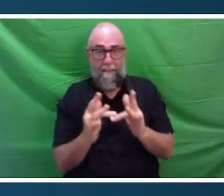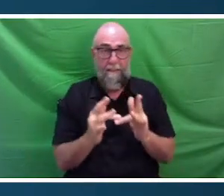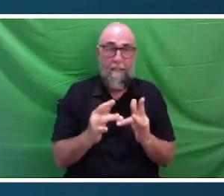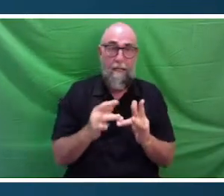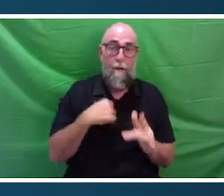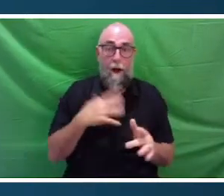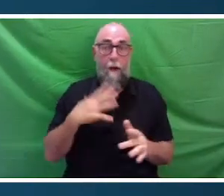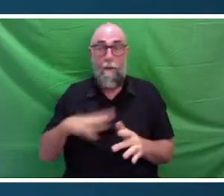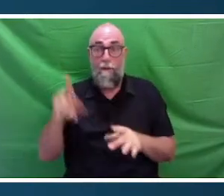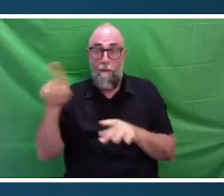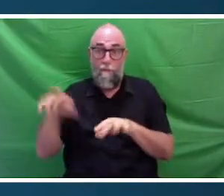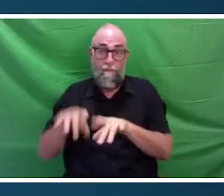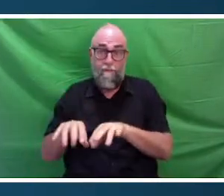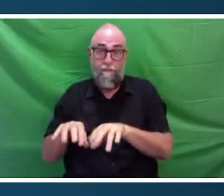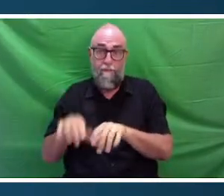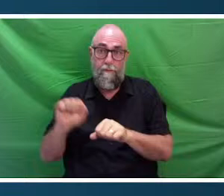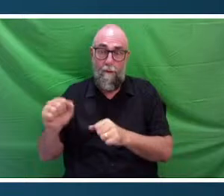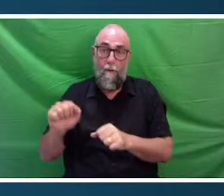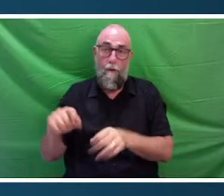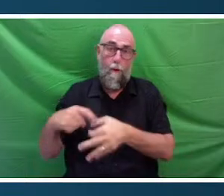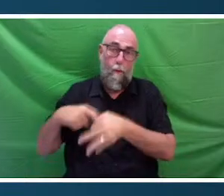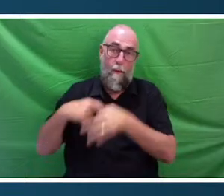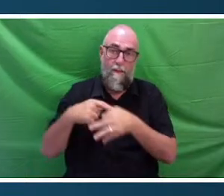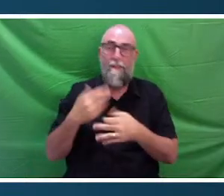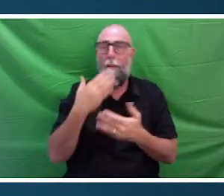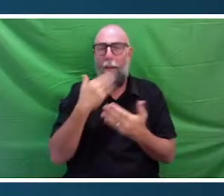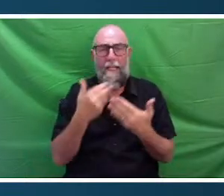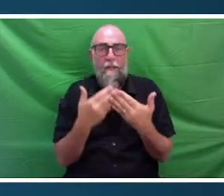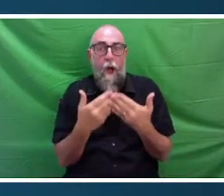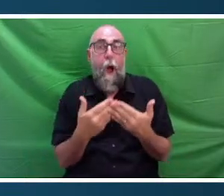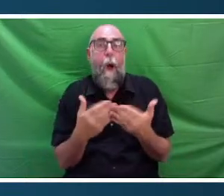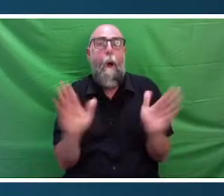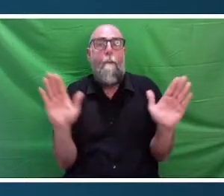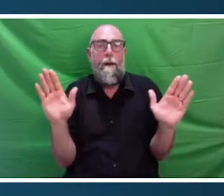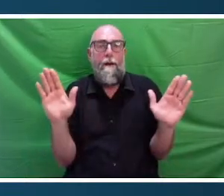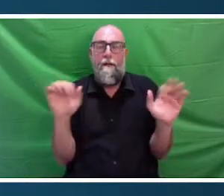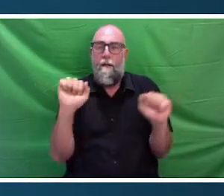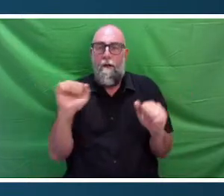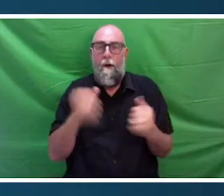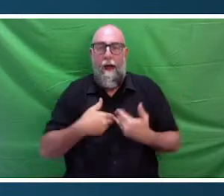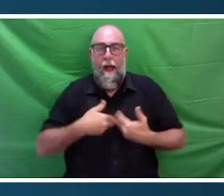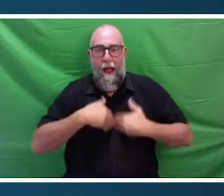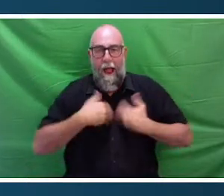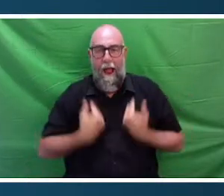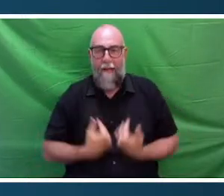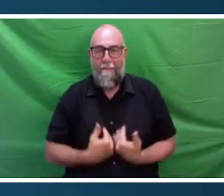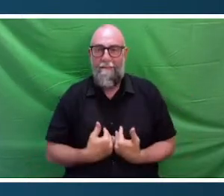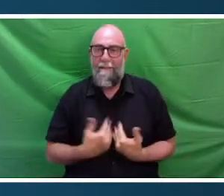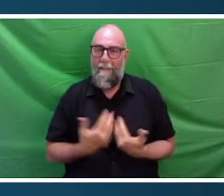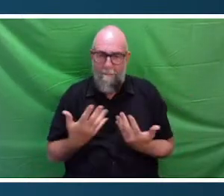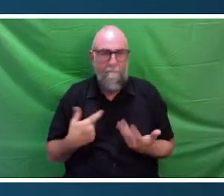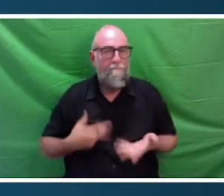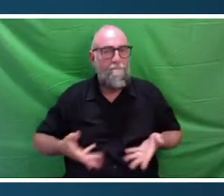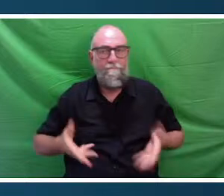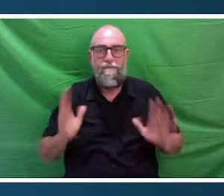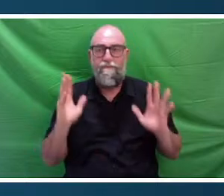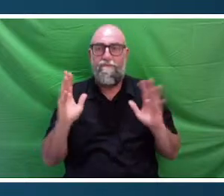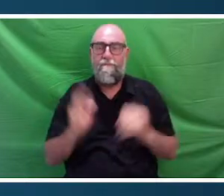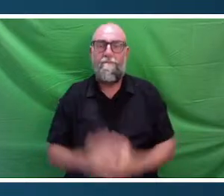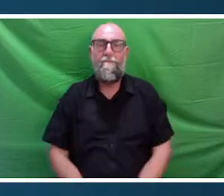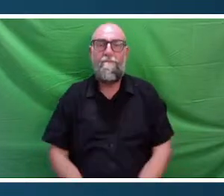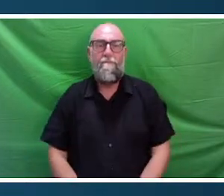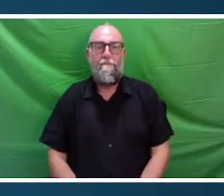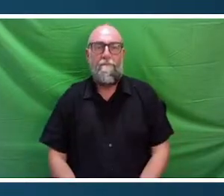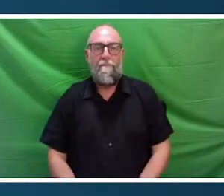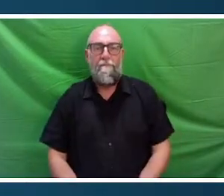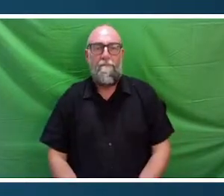So please open your hearts and your minds for Esperanza. behind you,